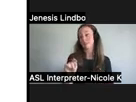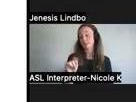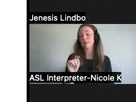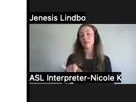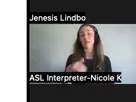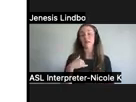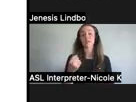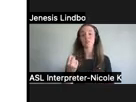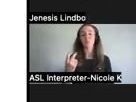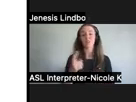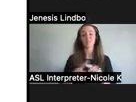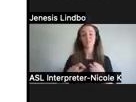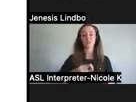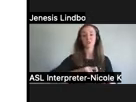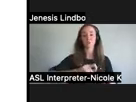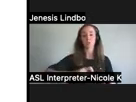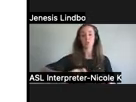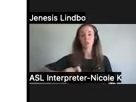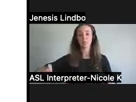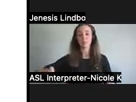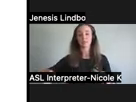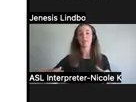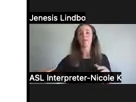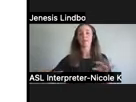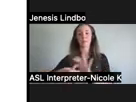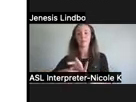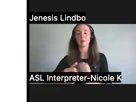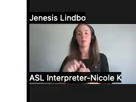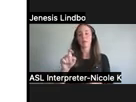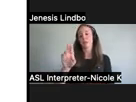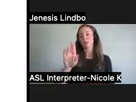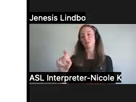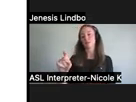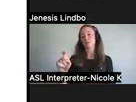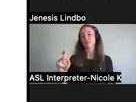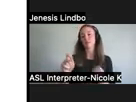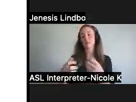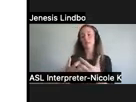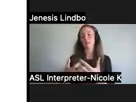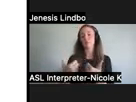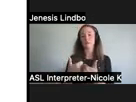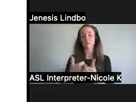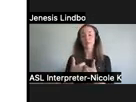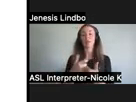12 different switches that can plug into the Xbox Adaptive Gaming Controller. The great thing about this is that the whole kit costs about